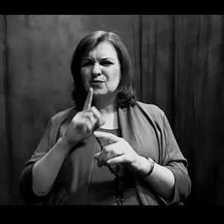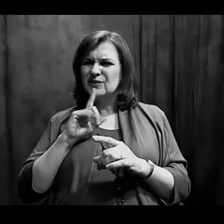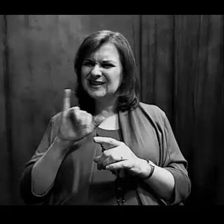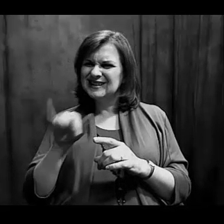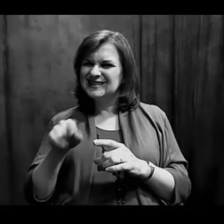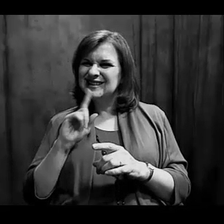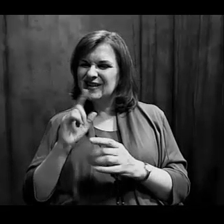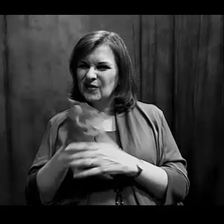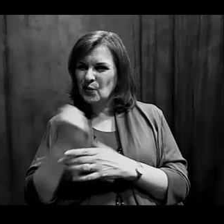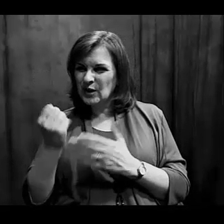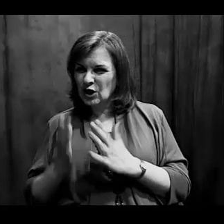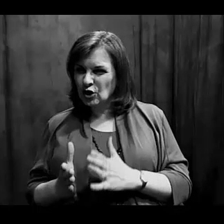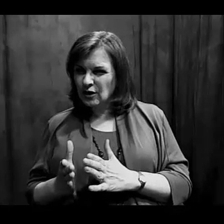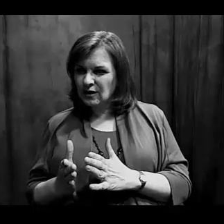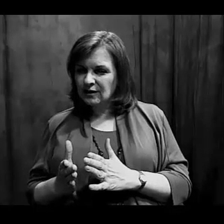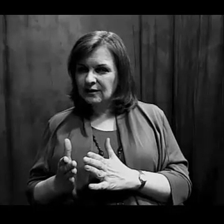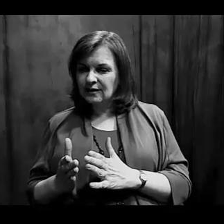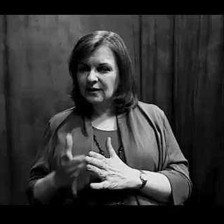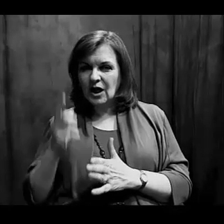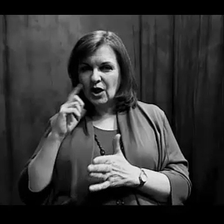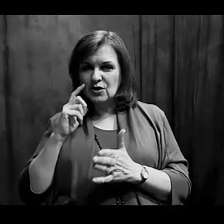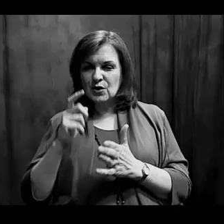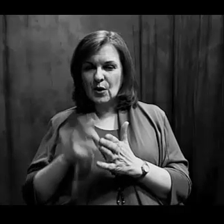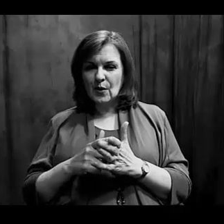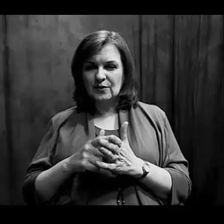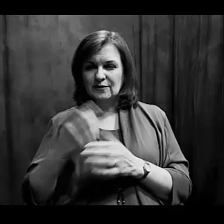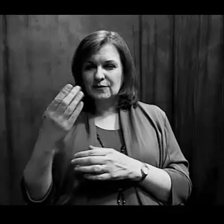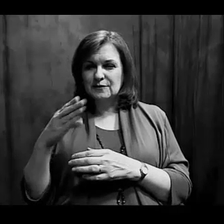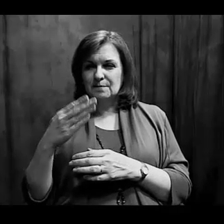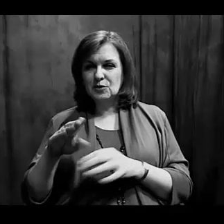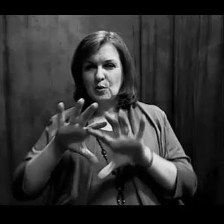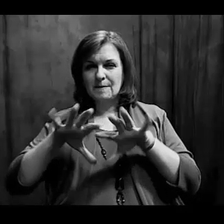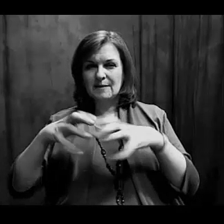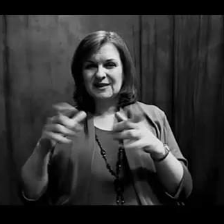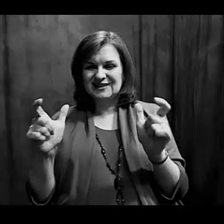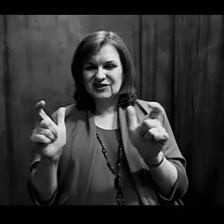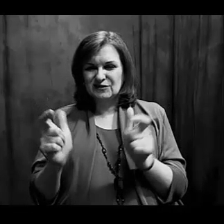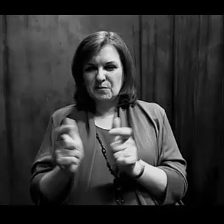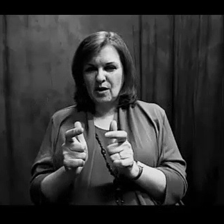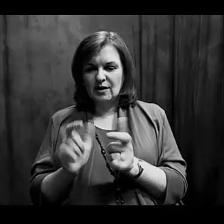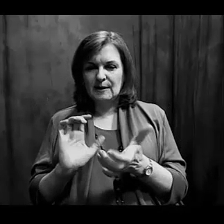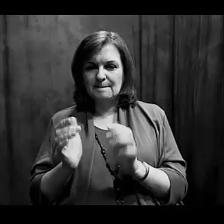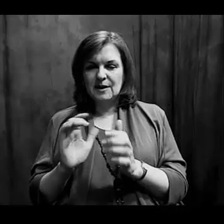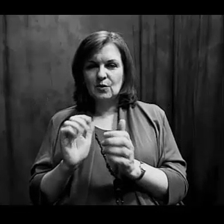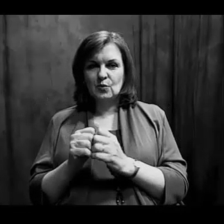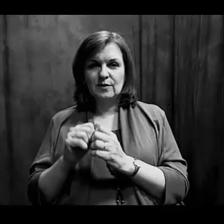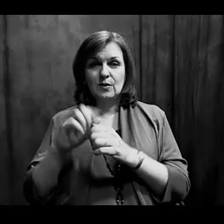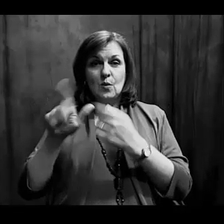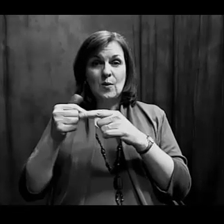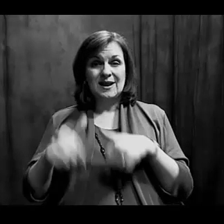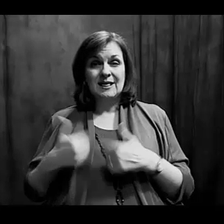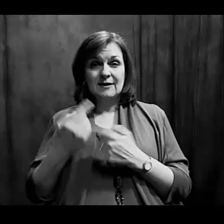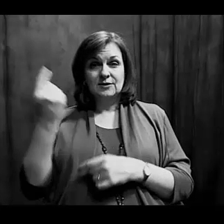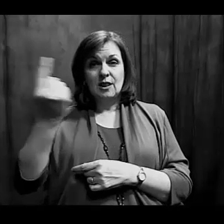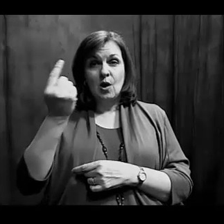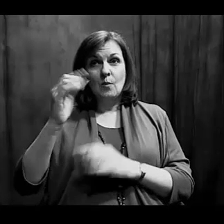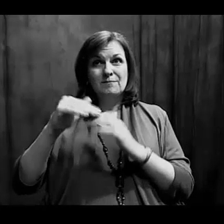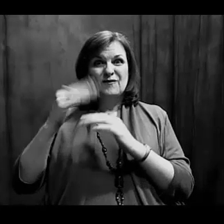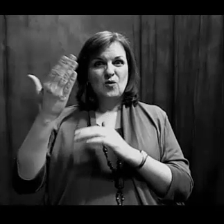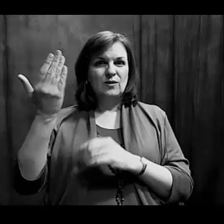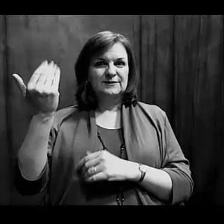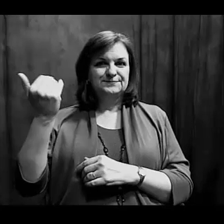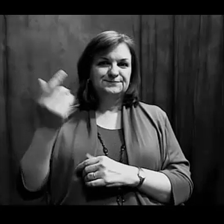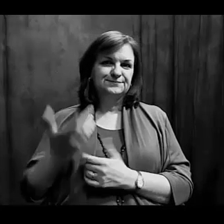win out, but is he really the winner? Look at how low his population size